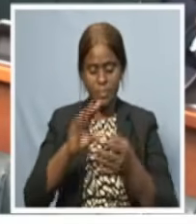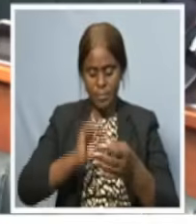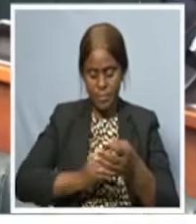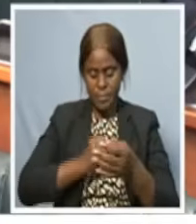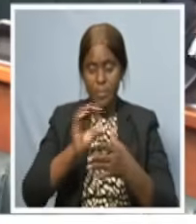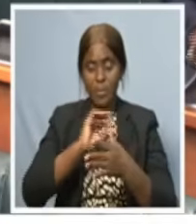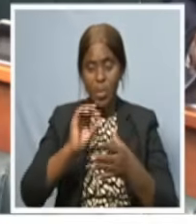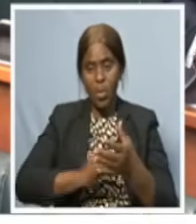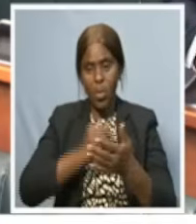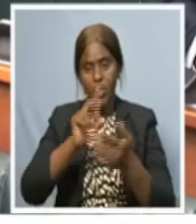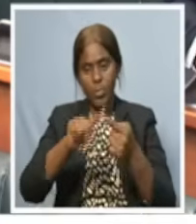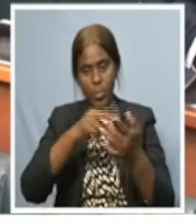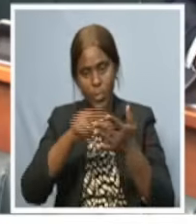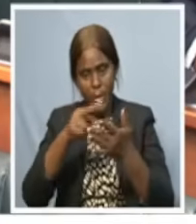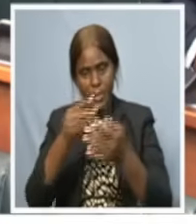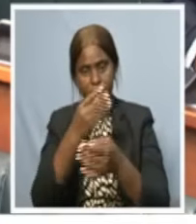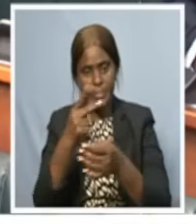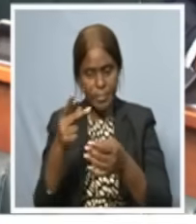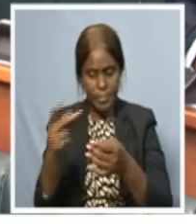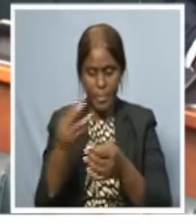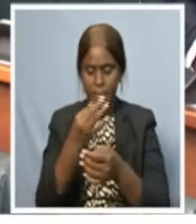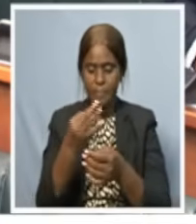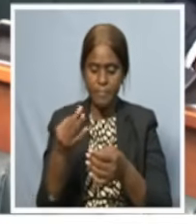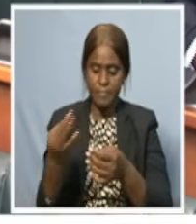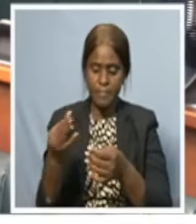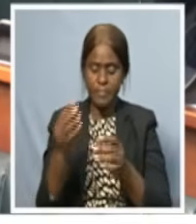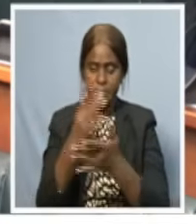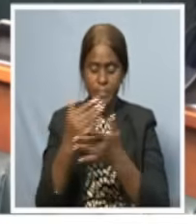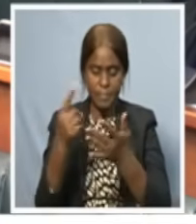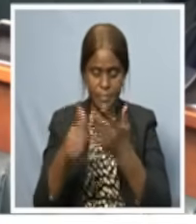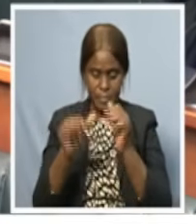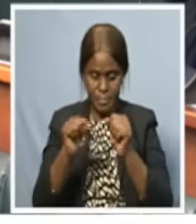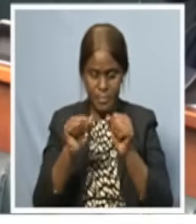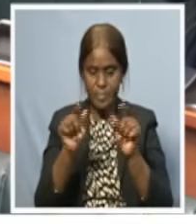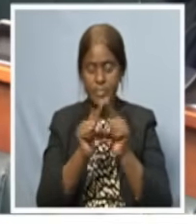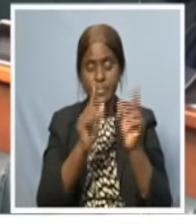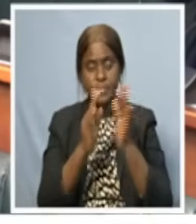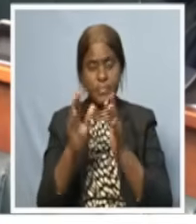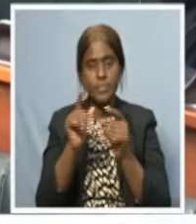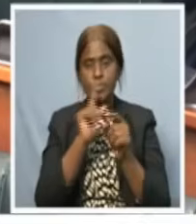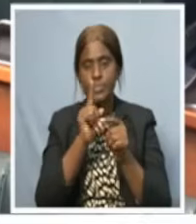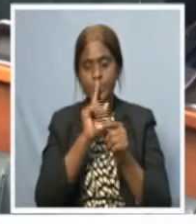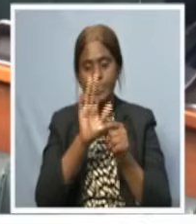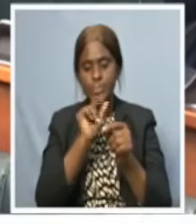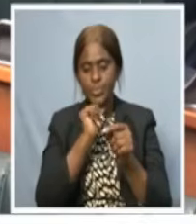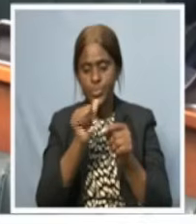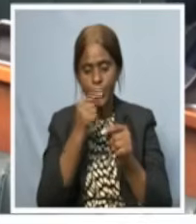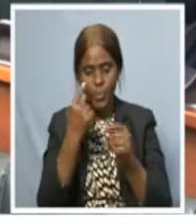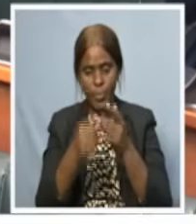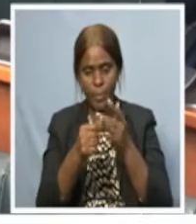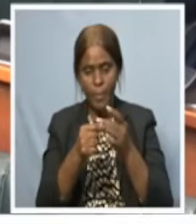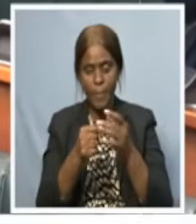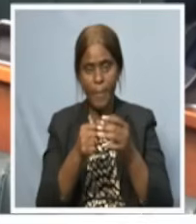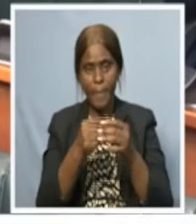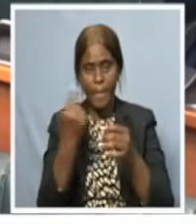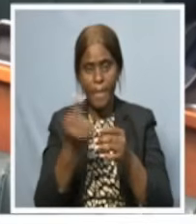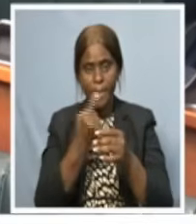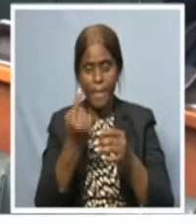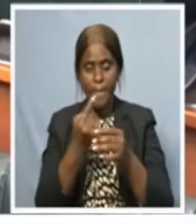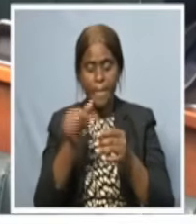own facilities. And that is something that can be considered. Of course, it is not necessarily